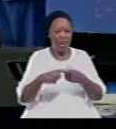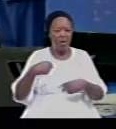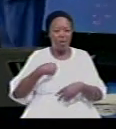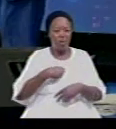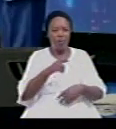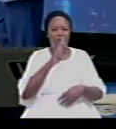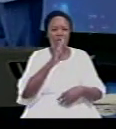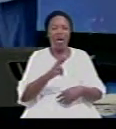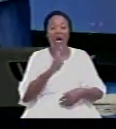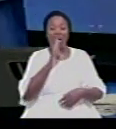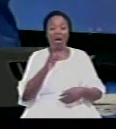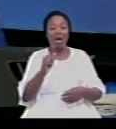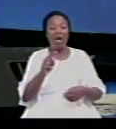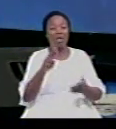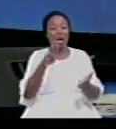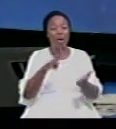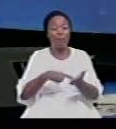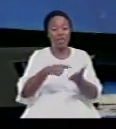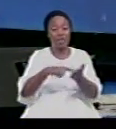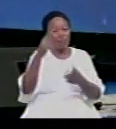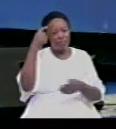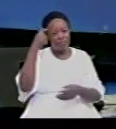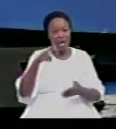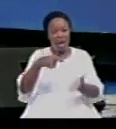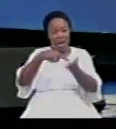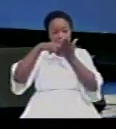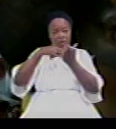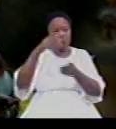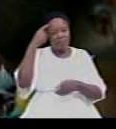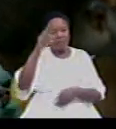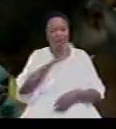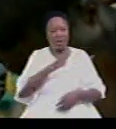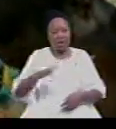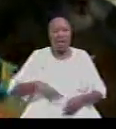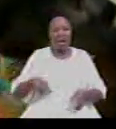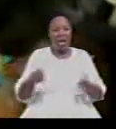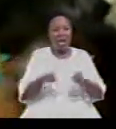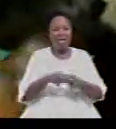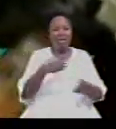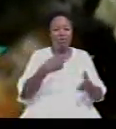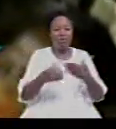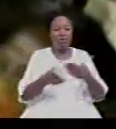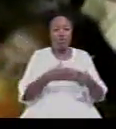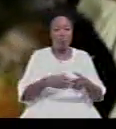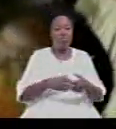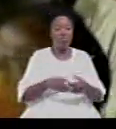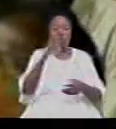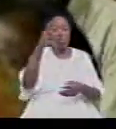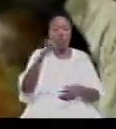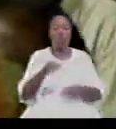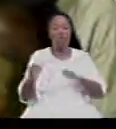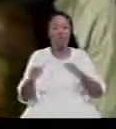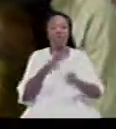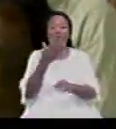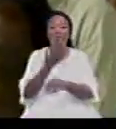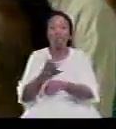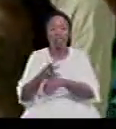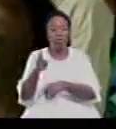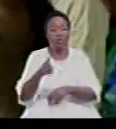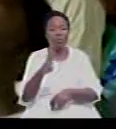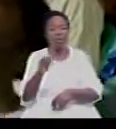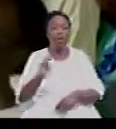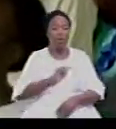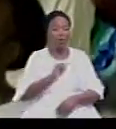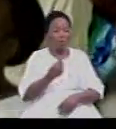for Christ, as though God did beseech you by us.